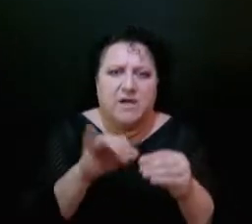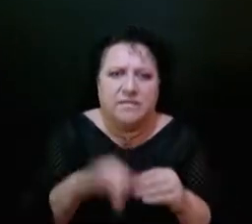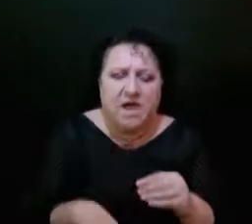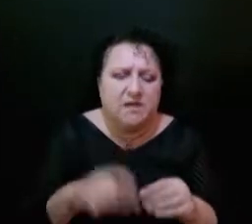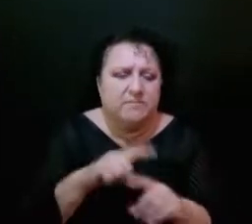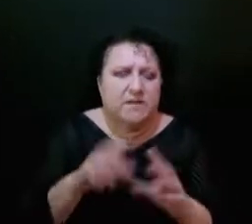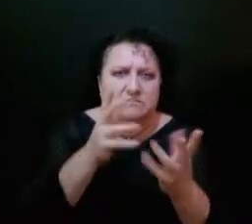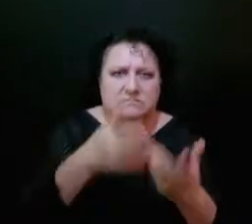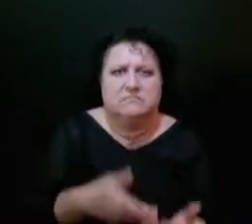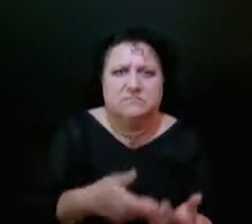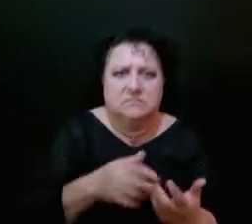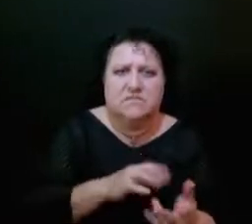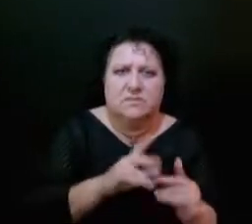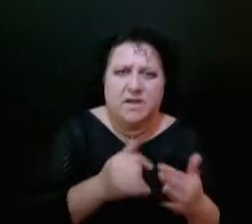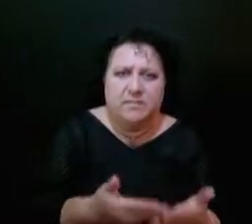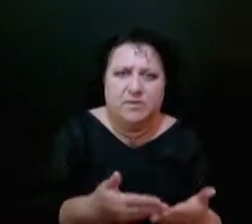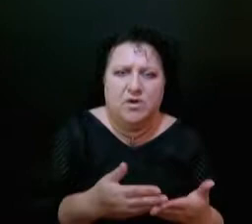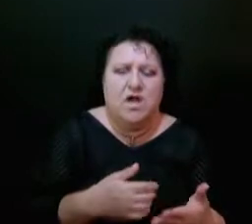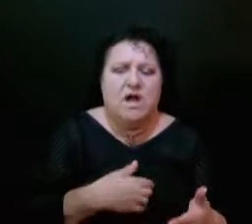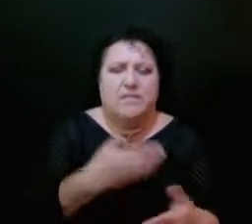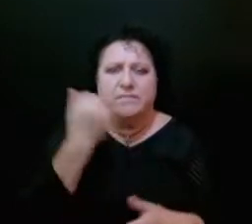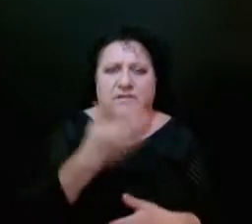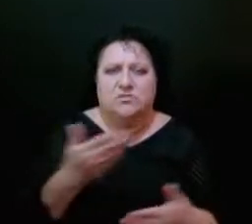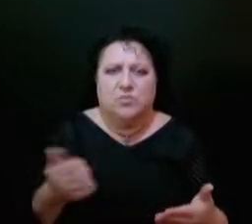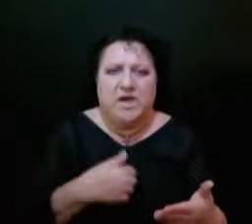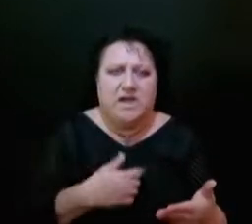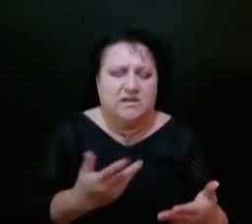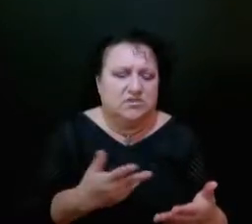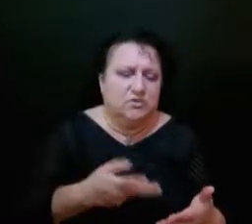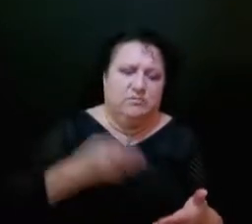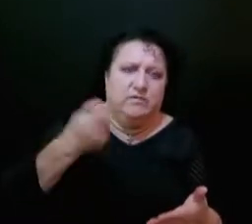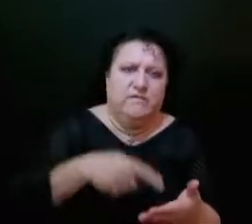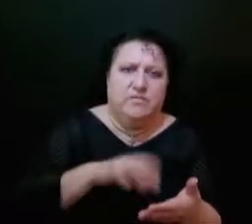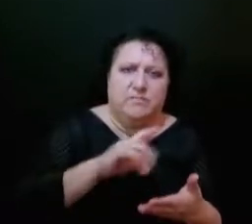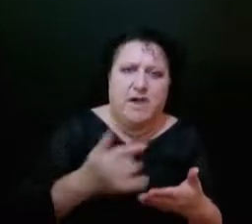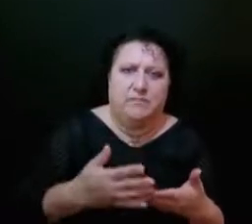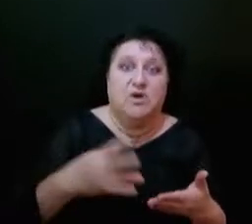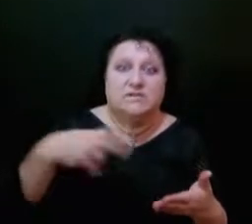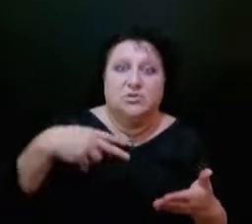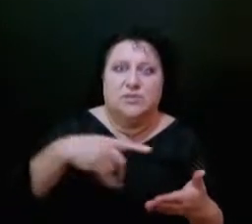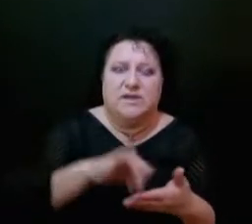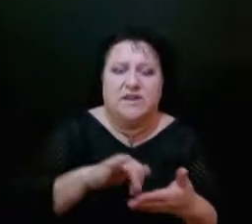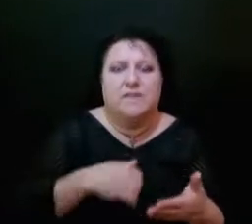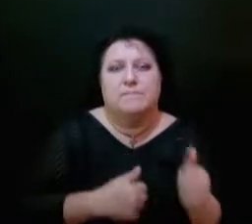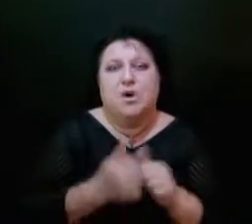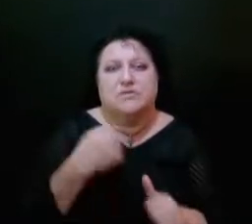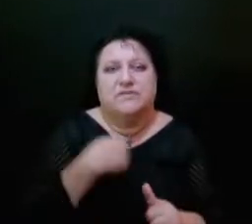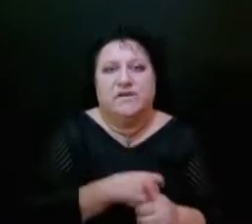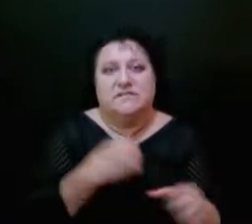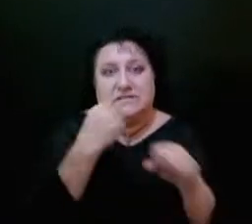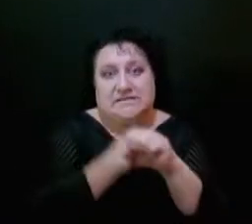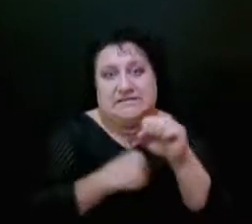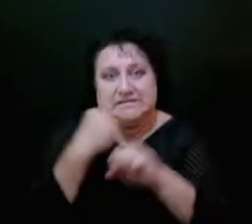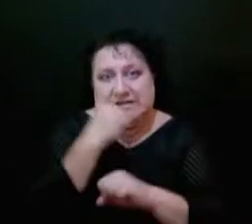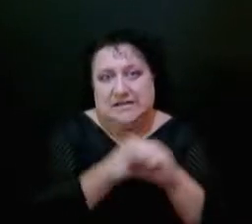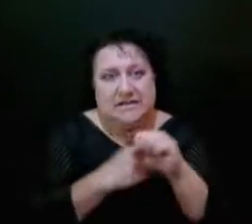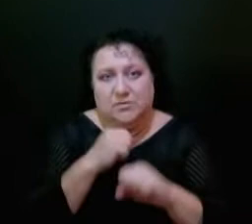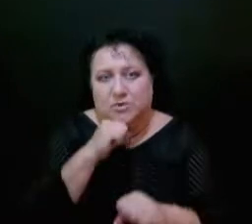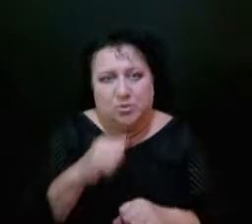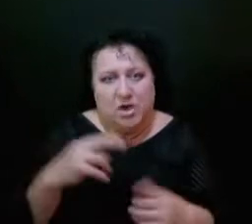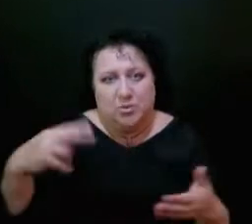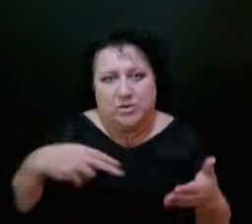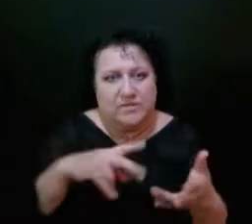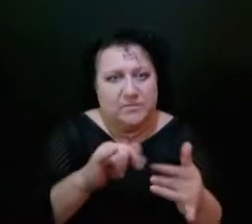best way to be biblical is to read the Bible. And since most of us statistically aren't reading the Bible, that's what we're going to do today. Amen? And so we're